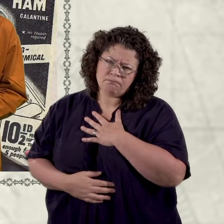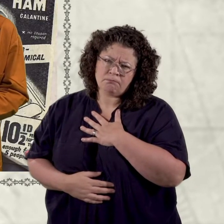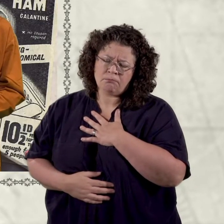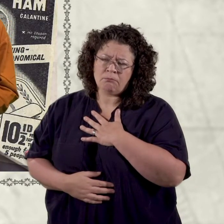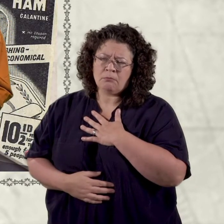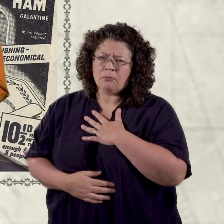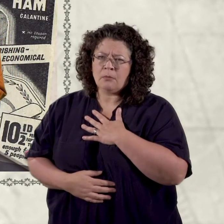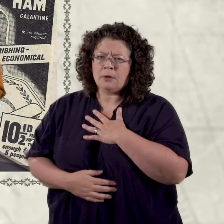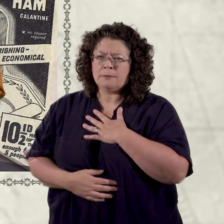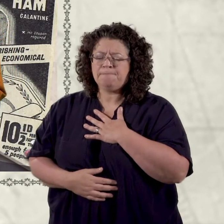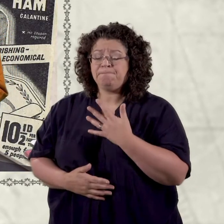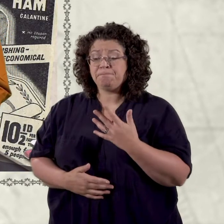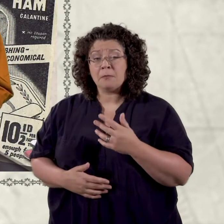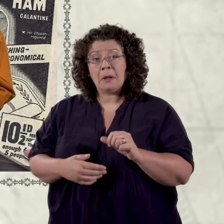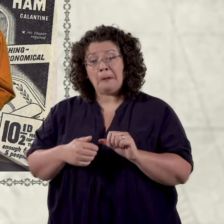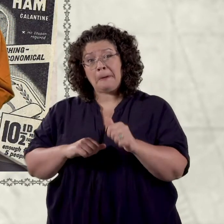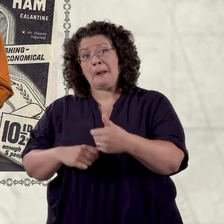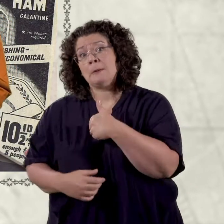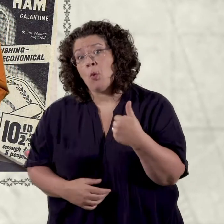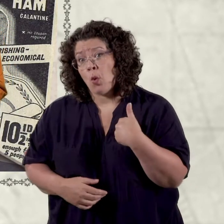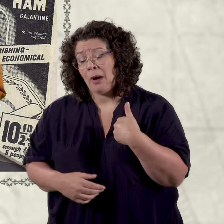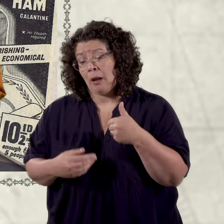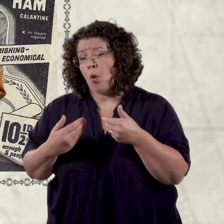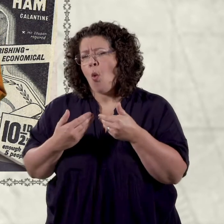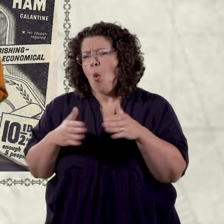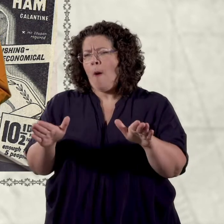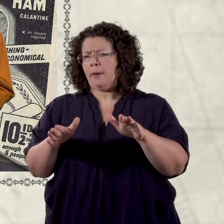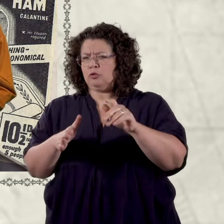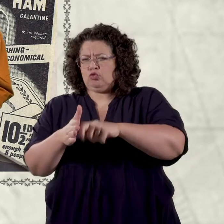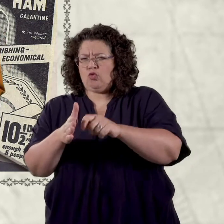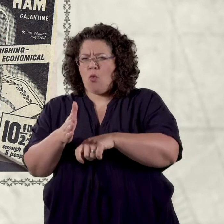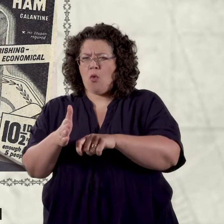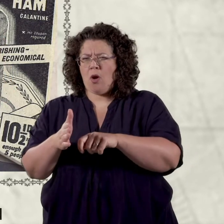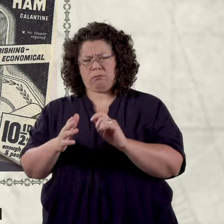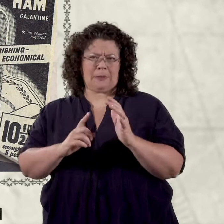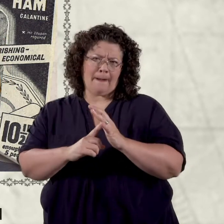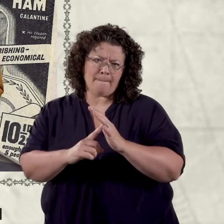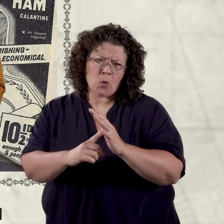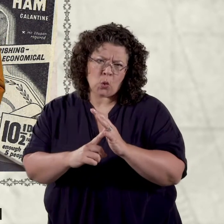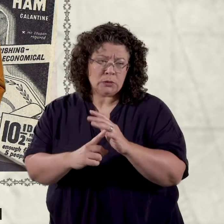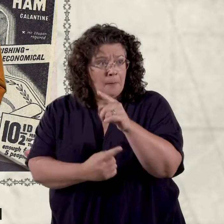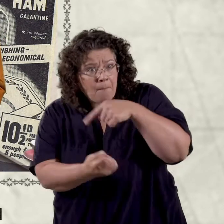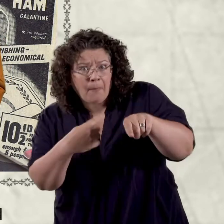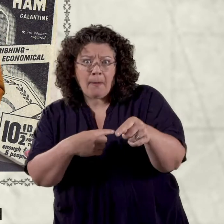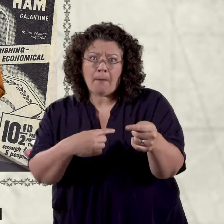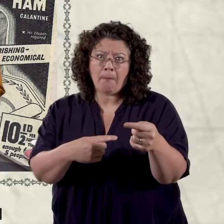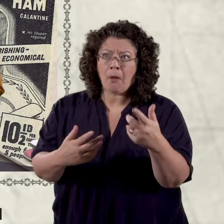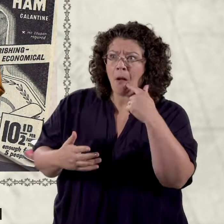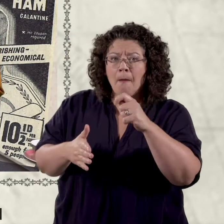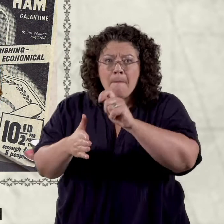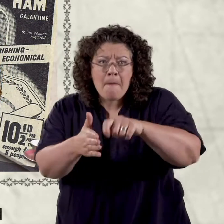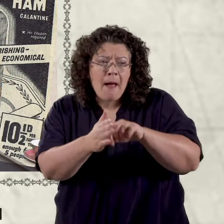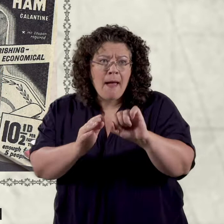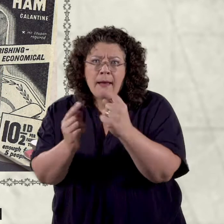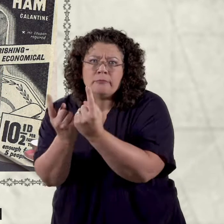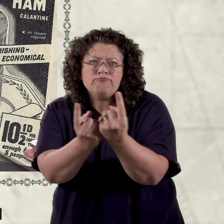Anyway, I opened the shop the same the next morning. It was important now that people had somewhere they could